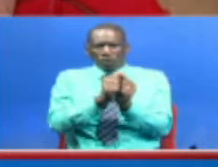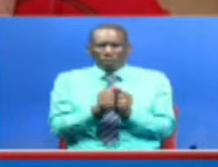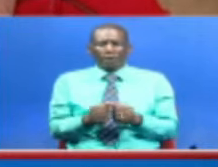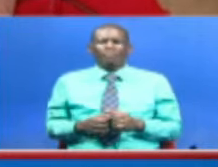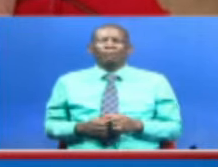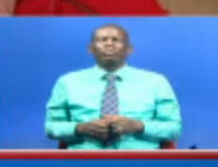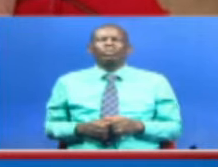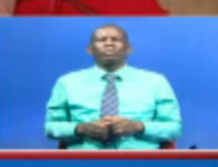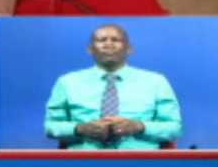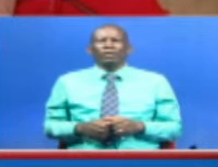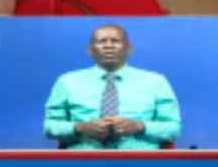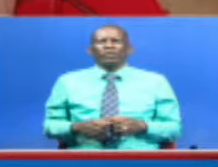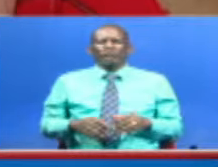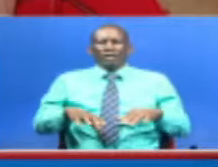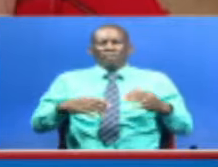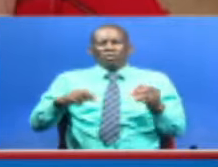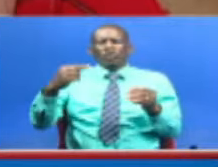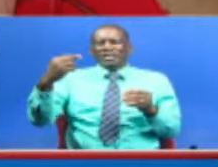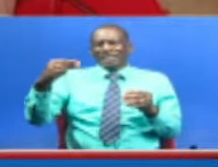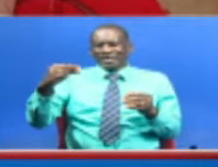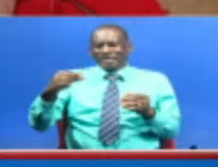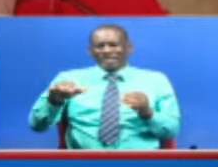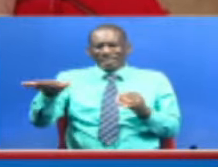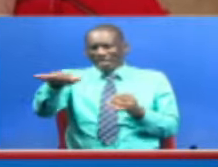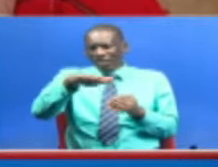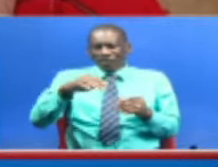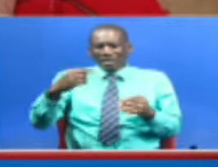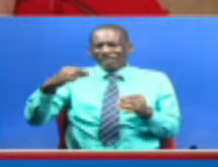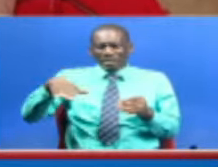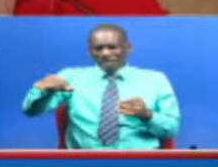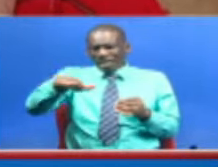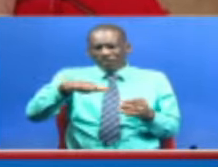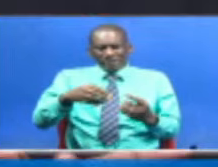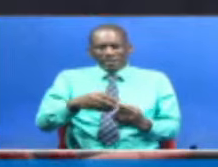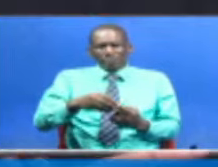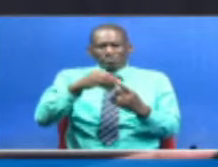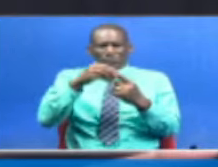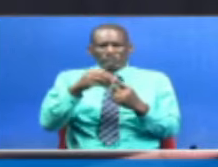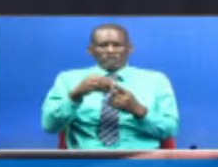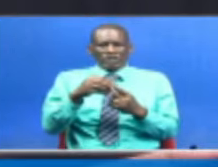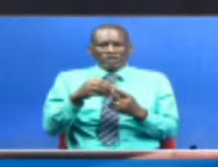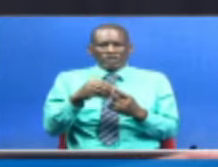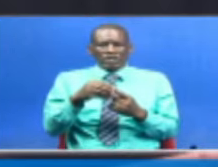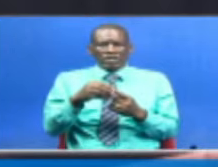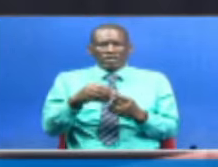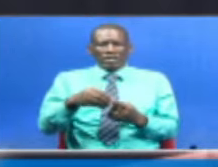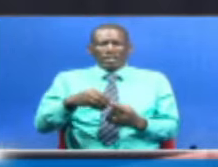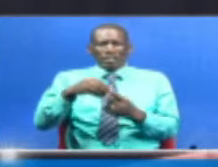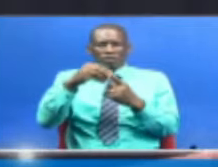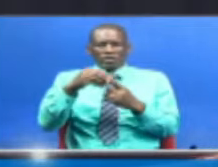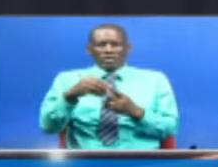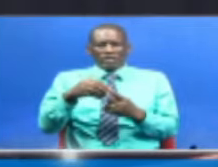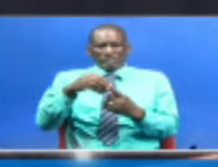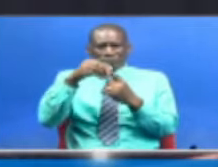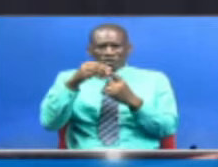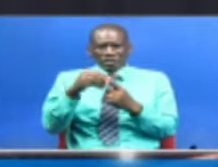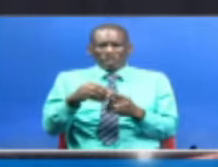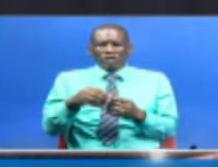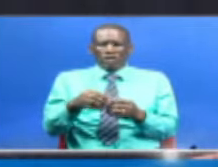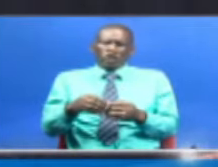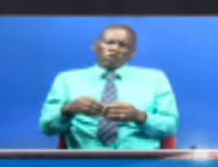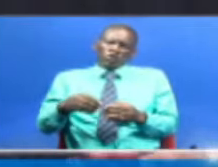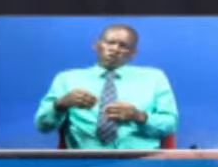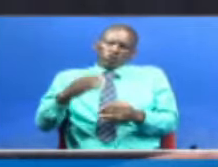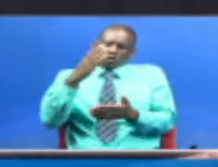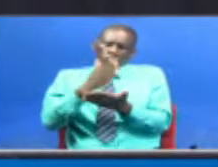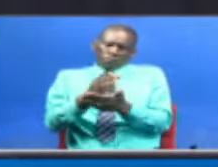In the greening of the environment, and particularly the retirement of the fossil fuel,